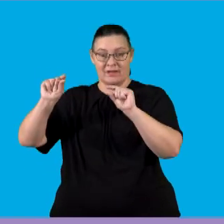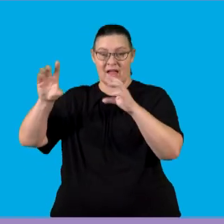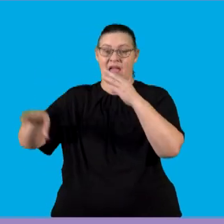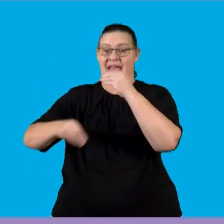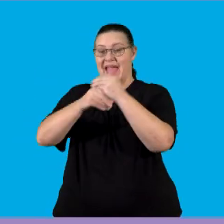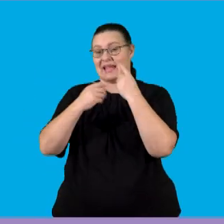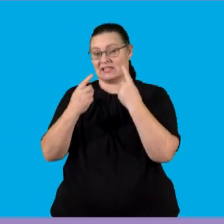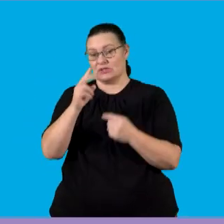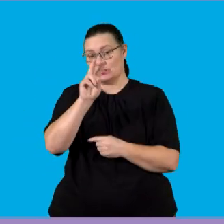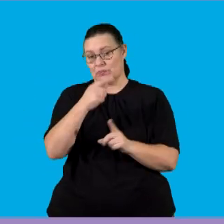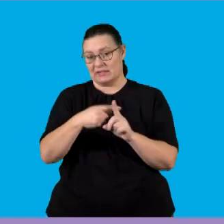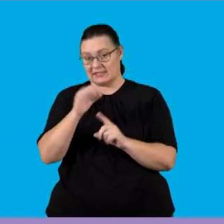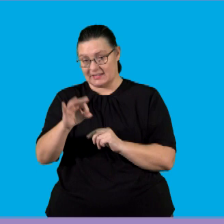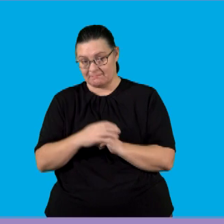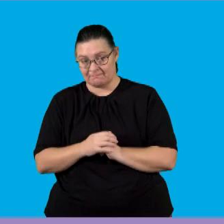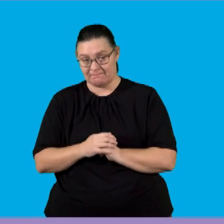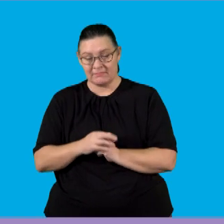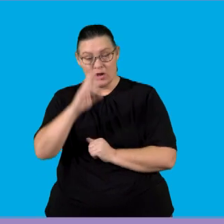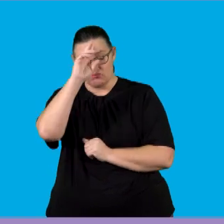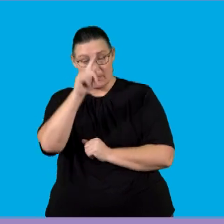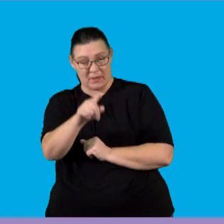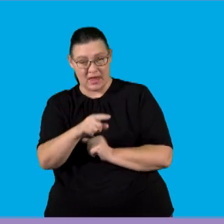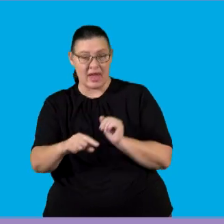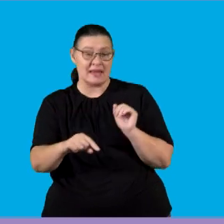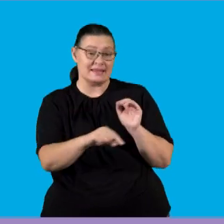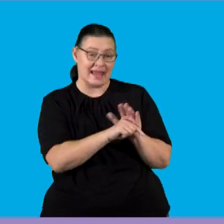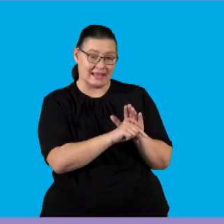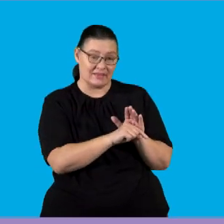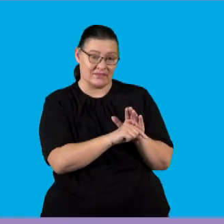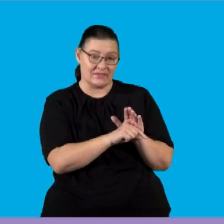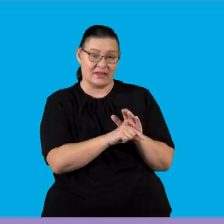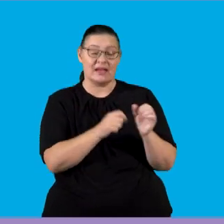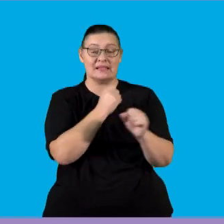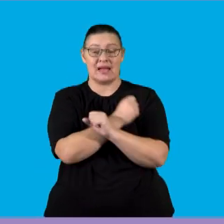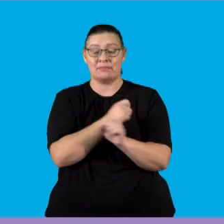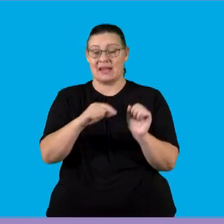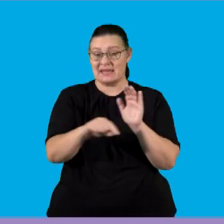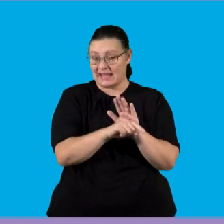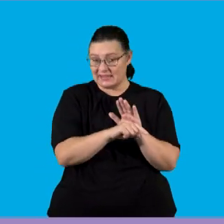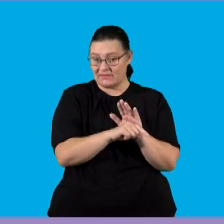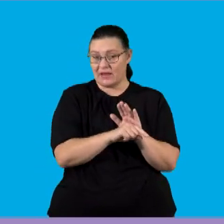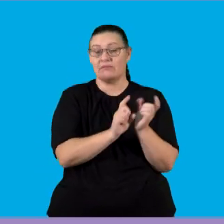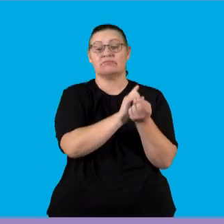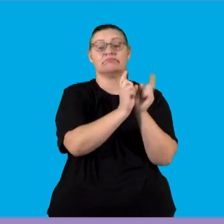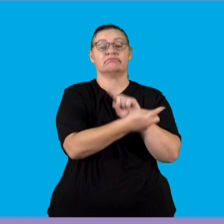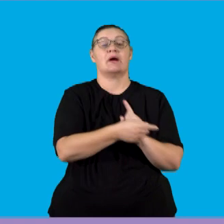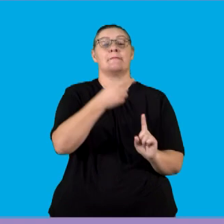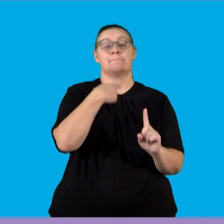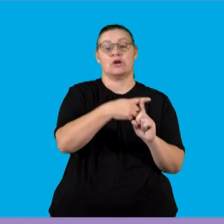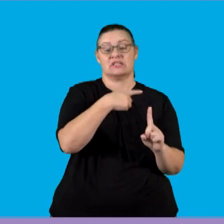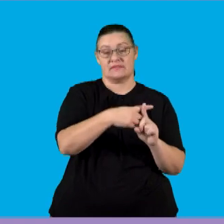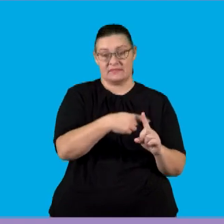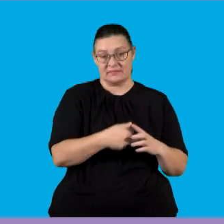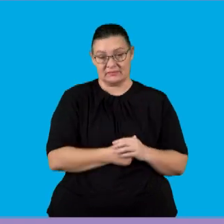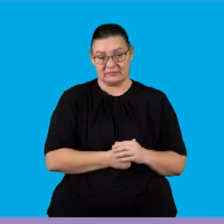are going to add them there. Now, remember, a negative number with a negative number, if we are multiplying it, will produce